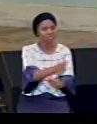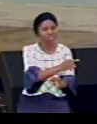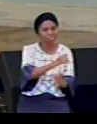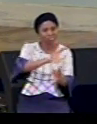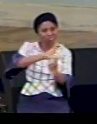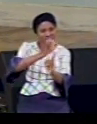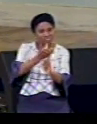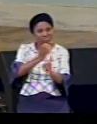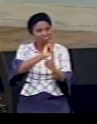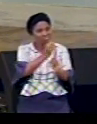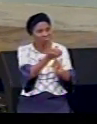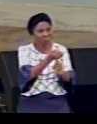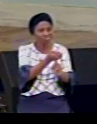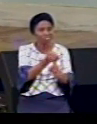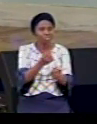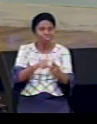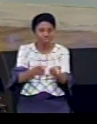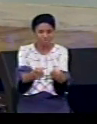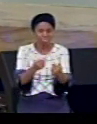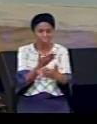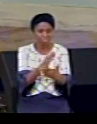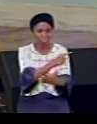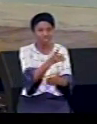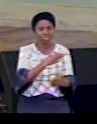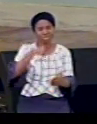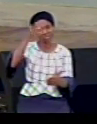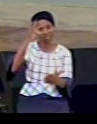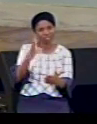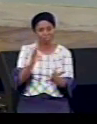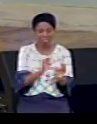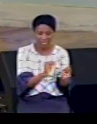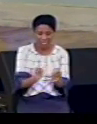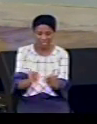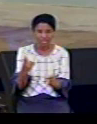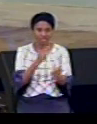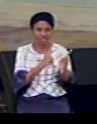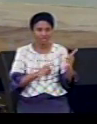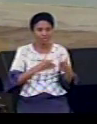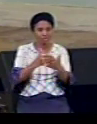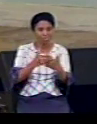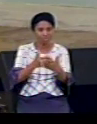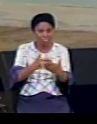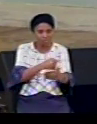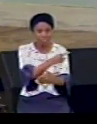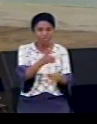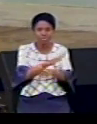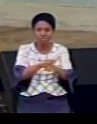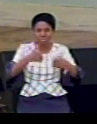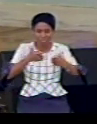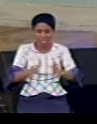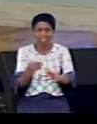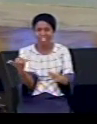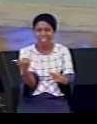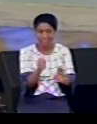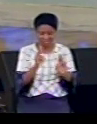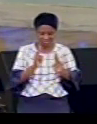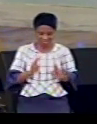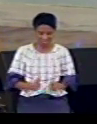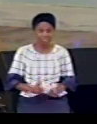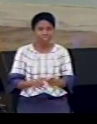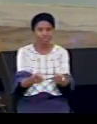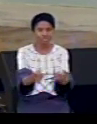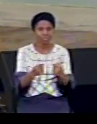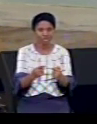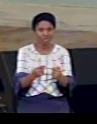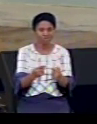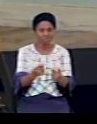you and God. Set the Lord before you. Don't allow any human being to come in between